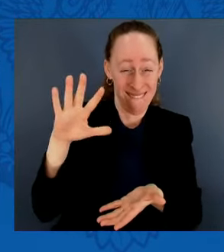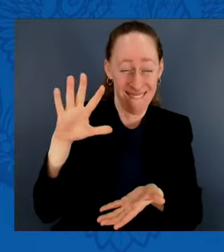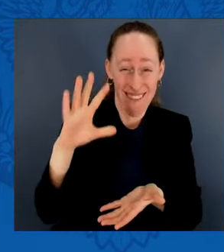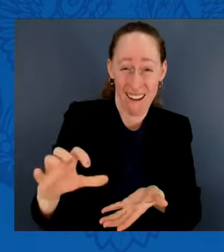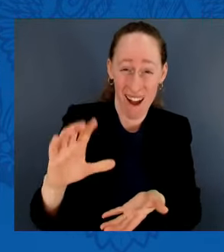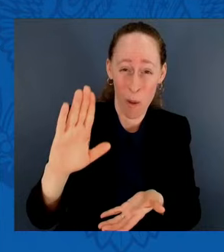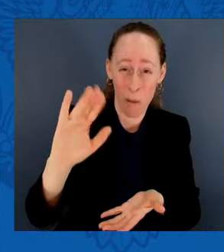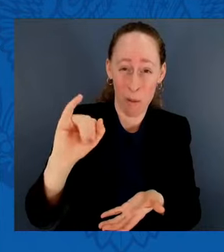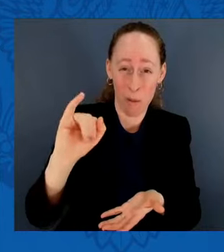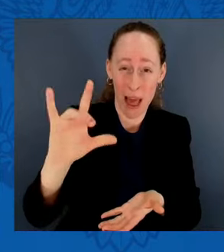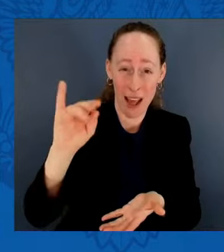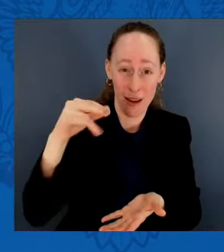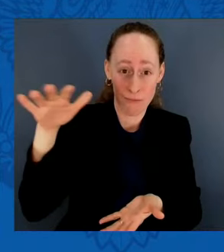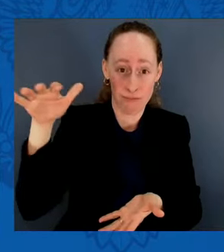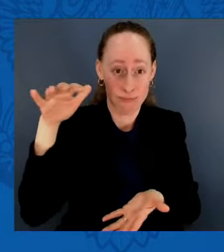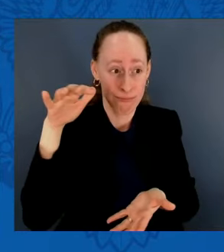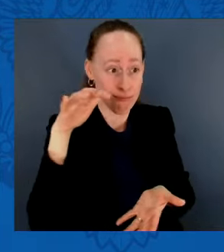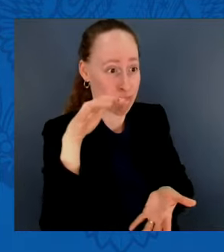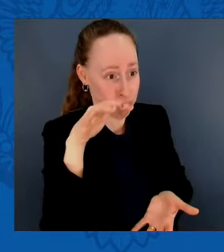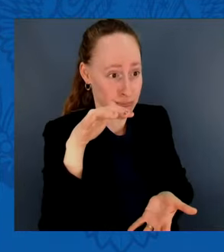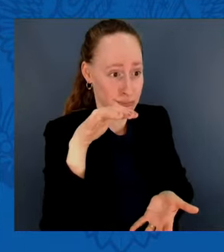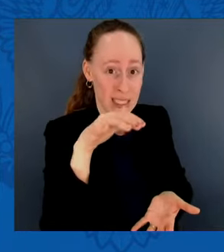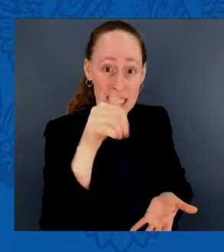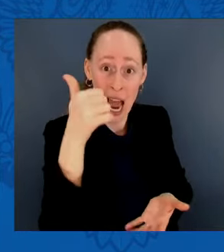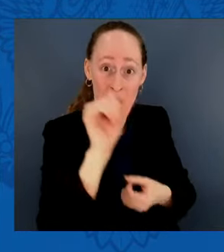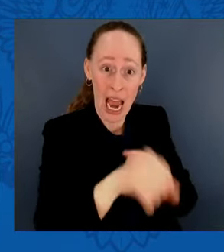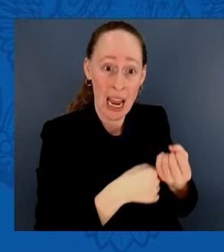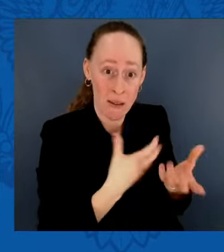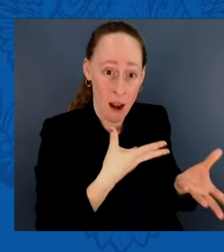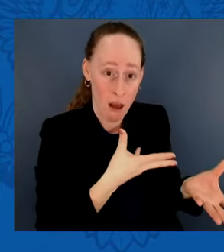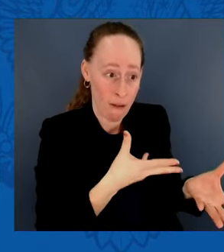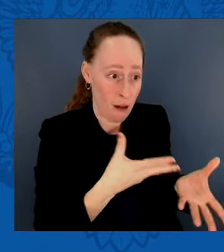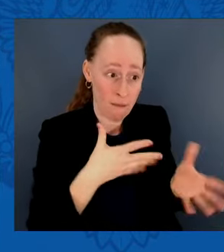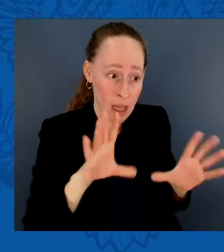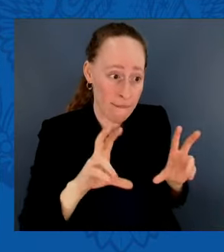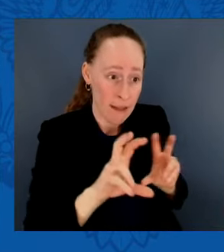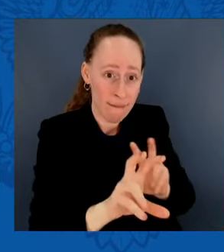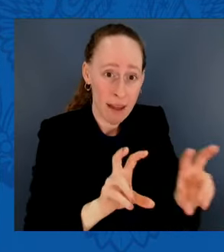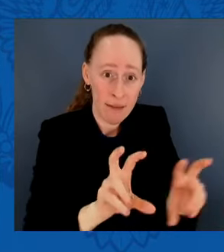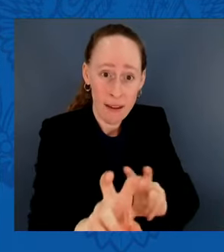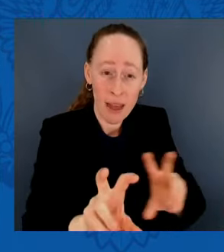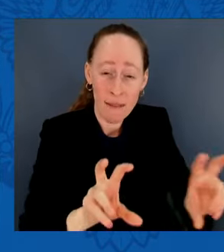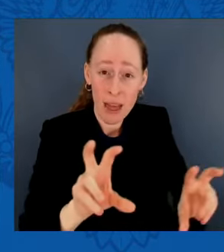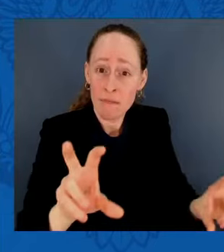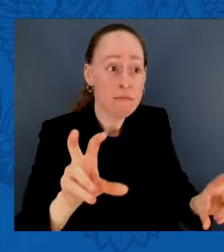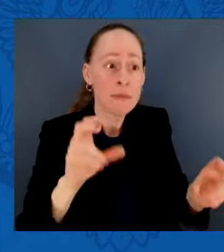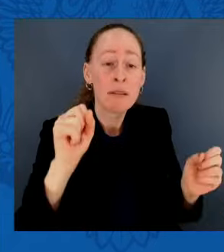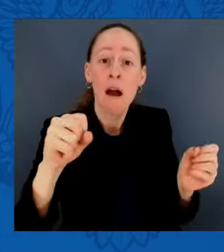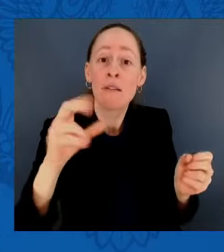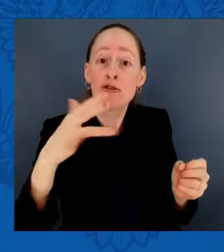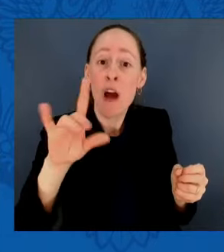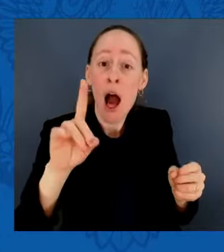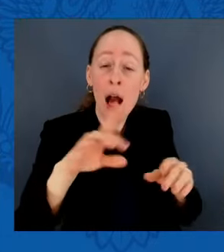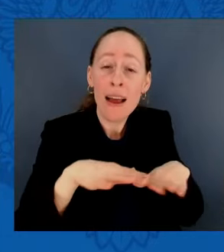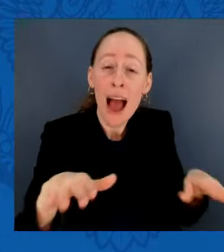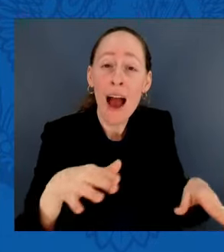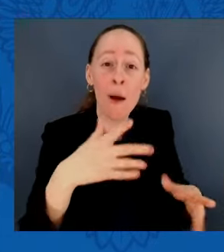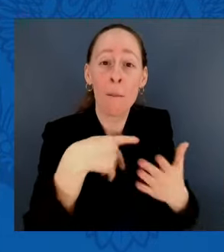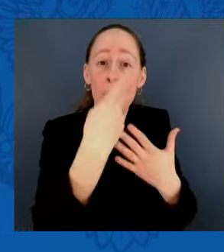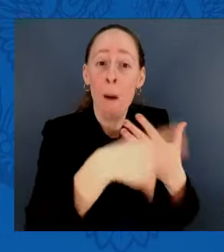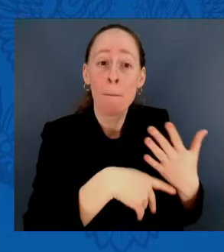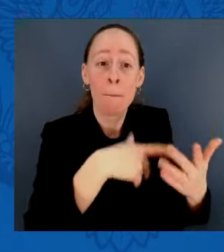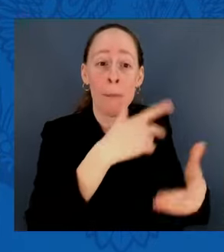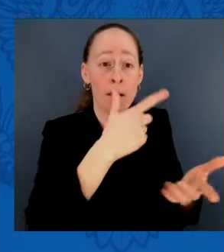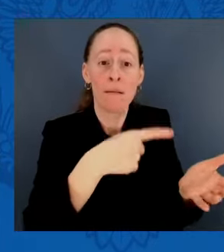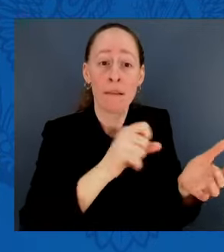America. Imagine a future with affordable child care. Millions of families can get they need to go to work to help grow the